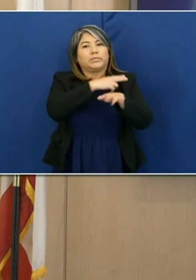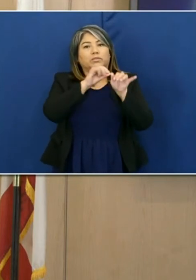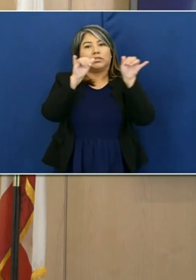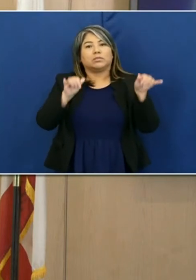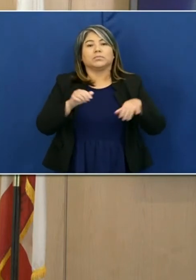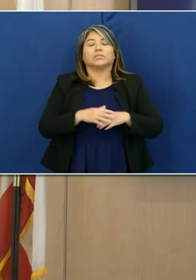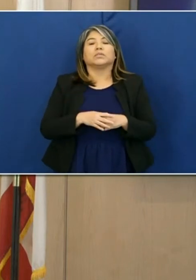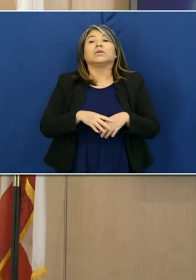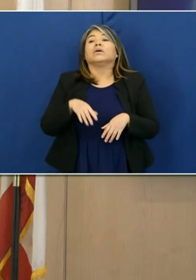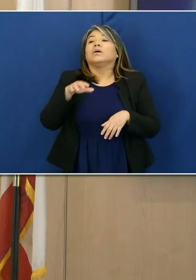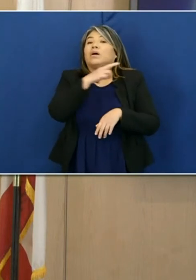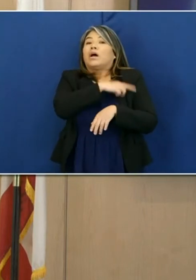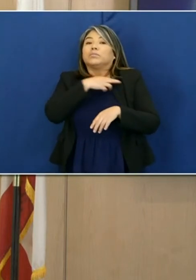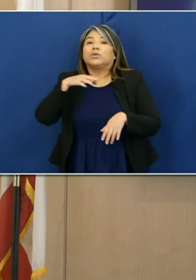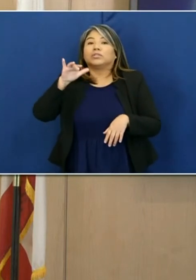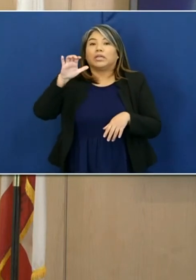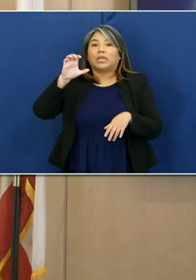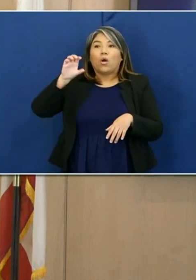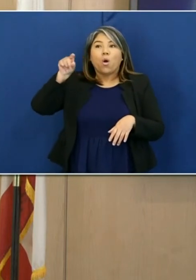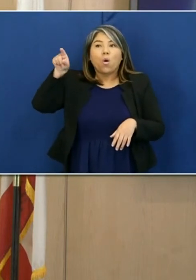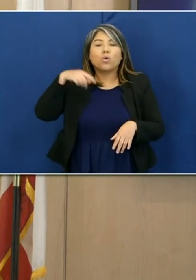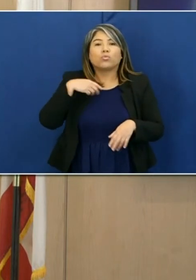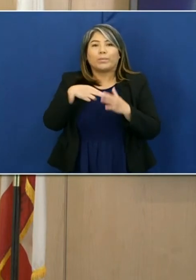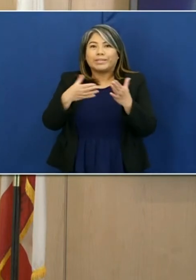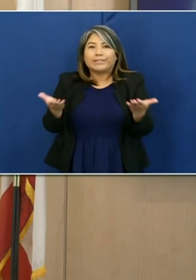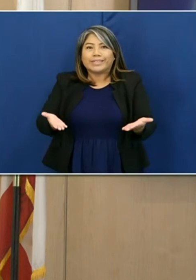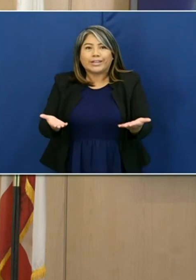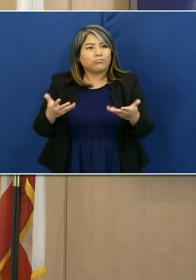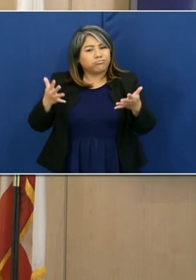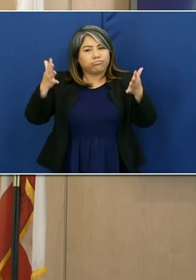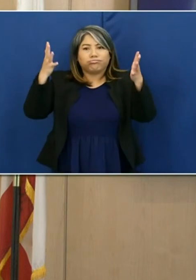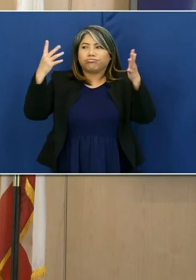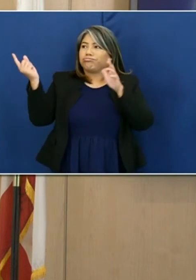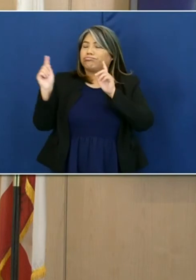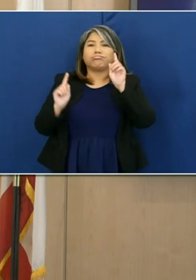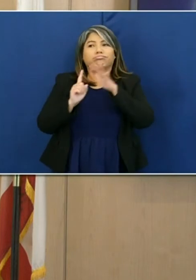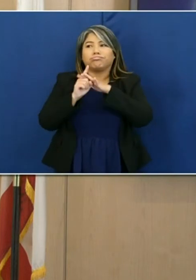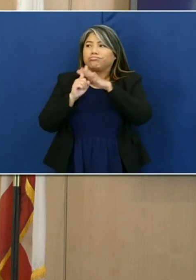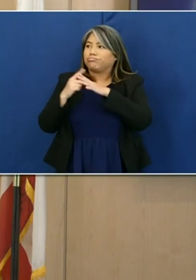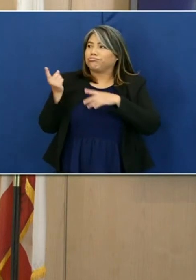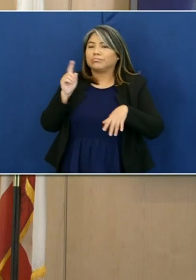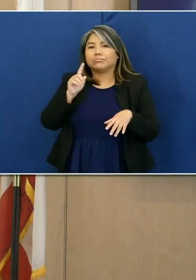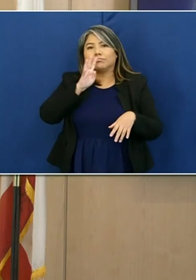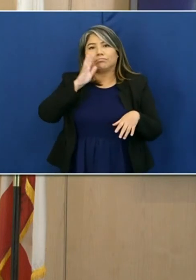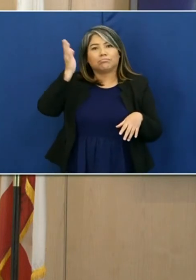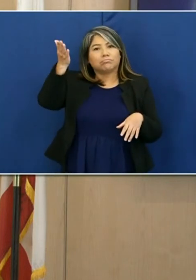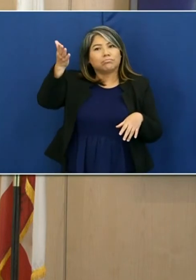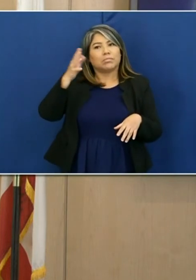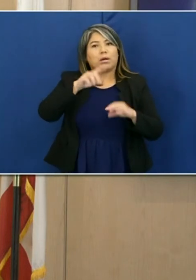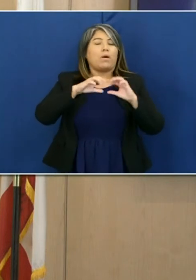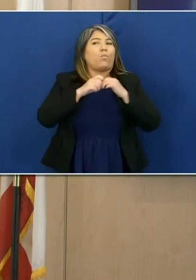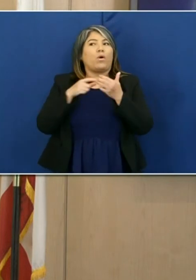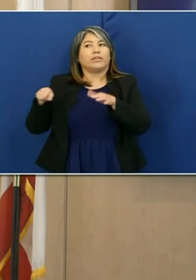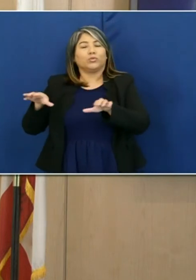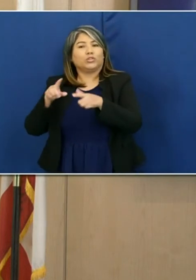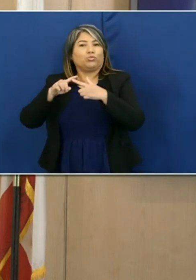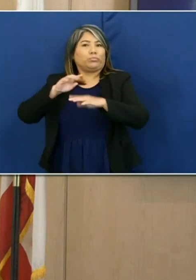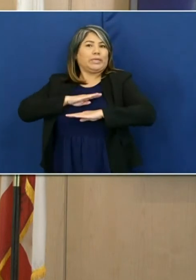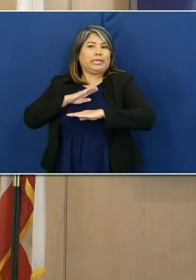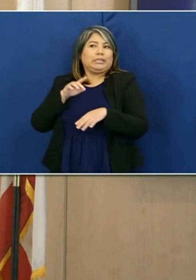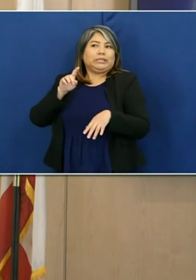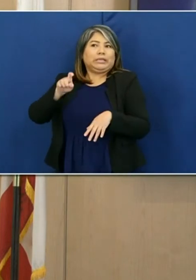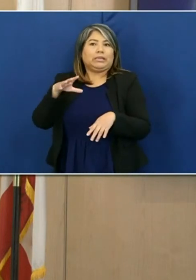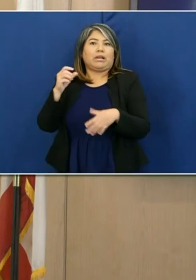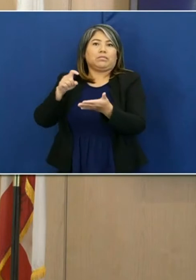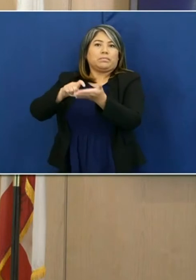had hospital CEOs, hospital system representatives here to talk about all of the things that they are doing to meet the need. We've had them talk about how